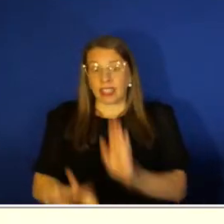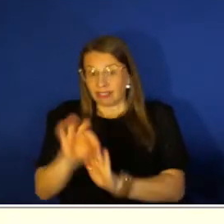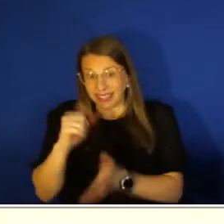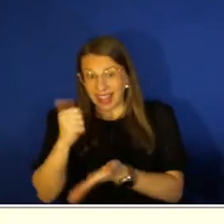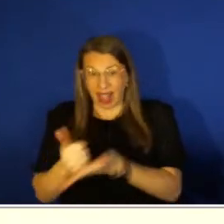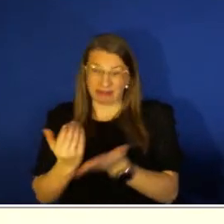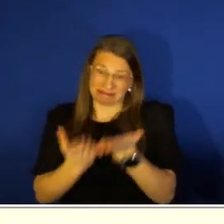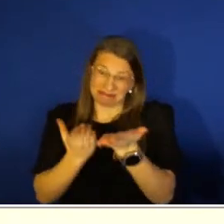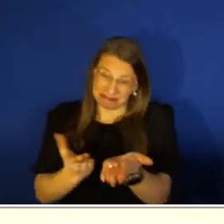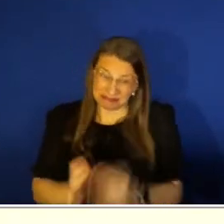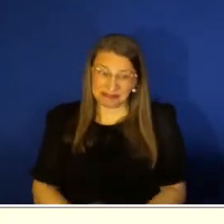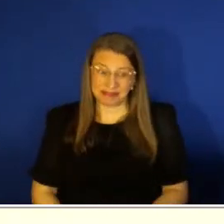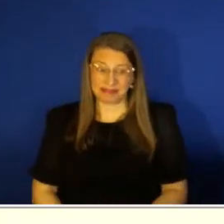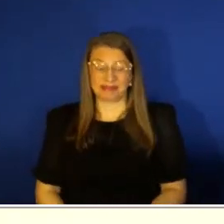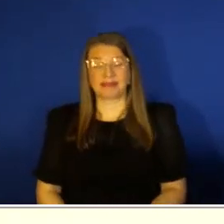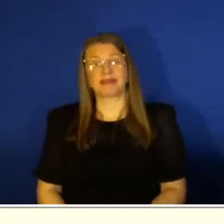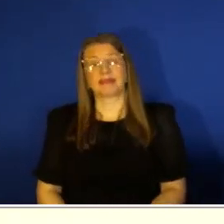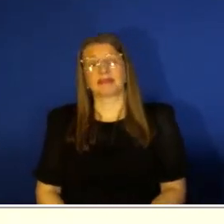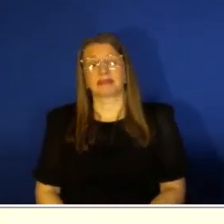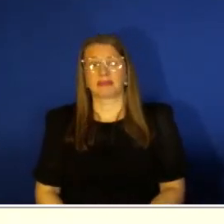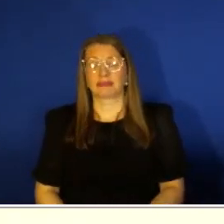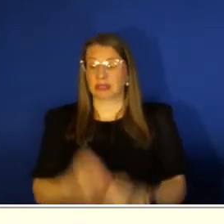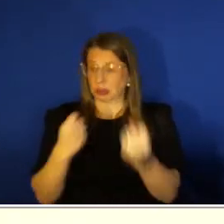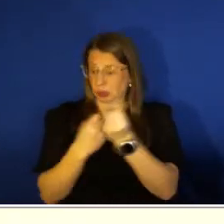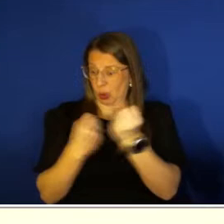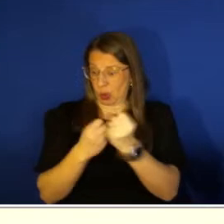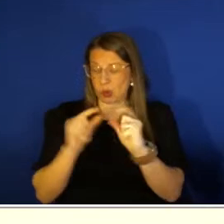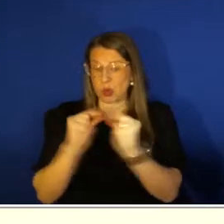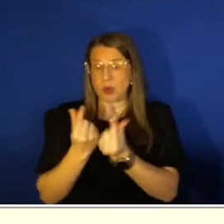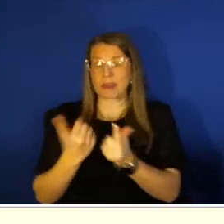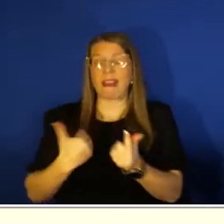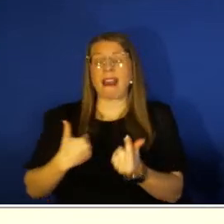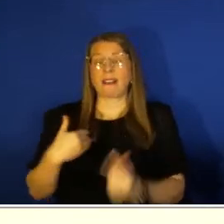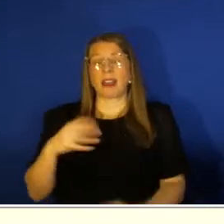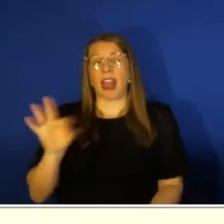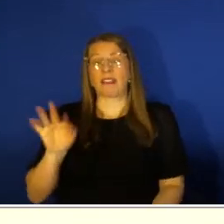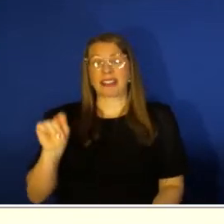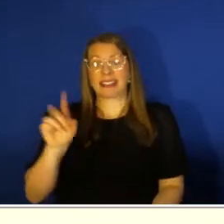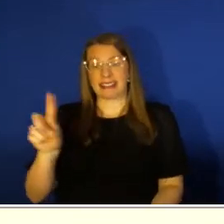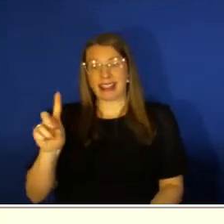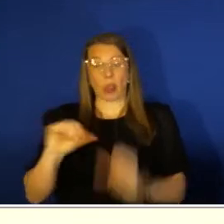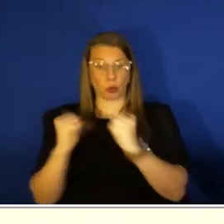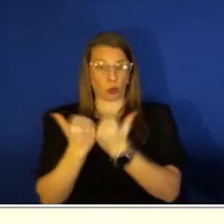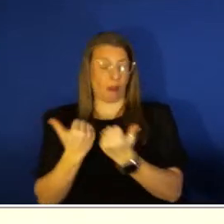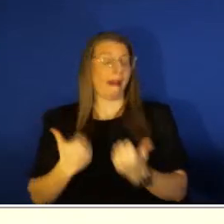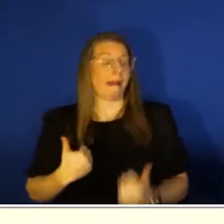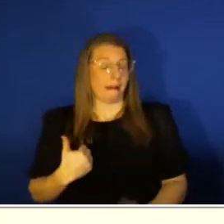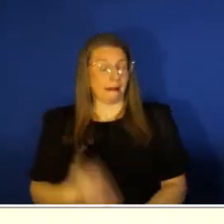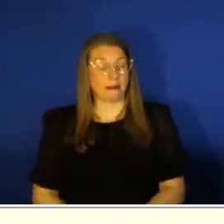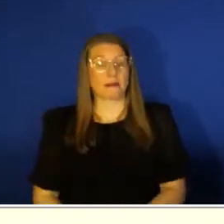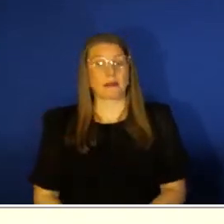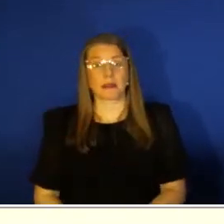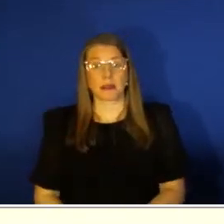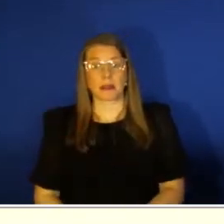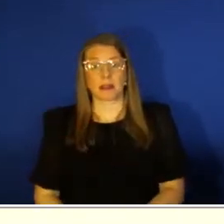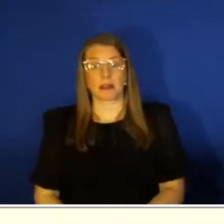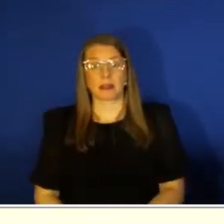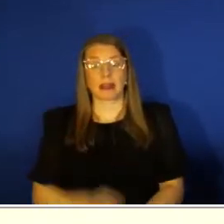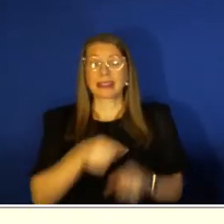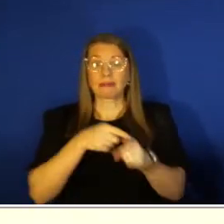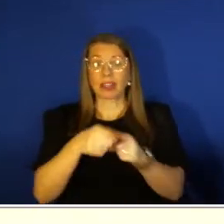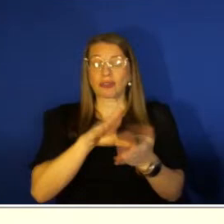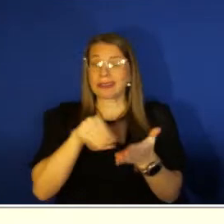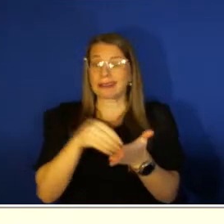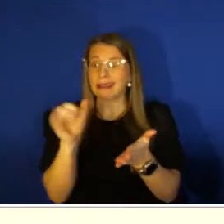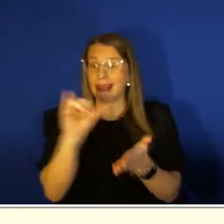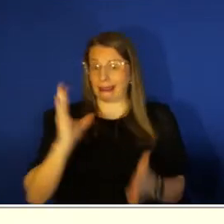and there are support groups. There's a FTD association, and then there's specialist centers like ours